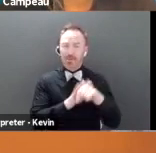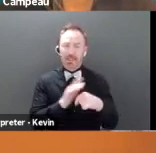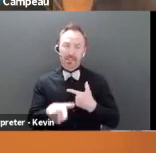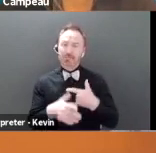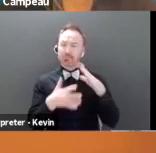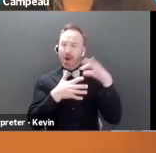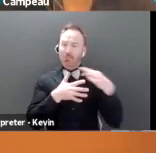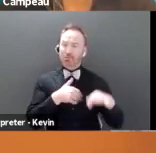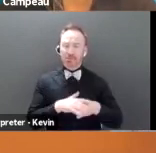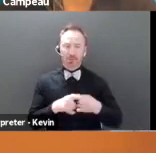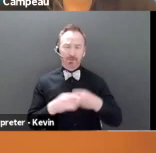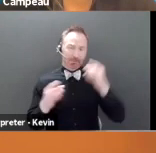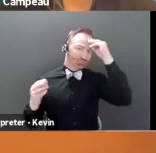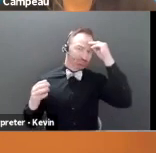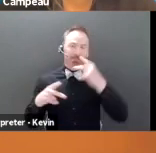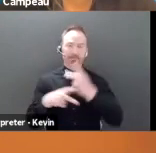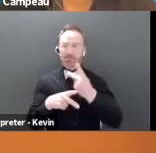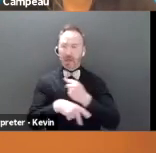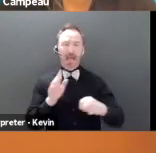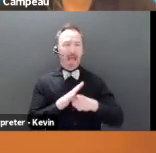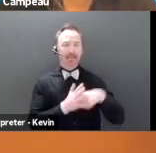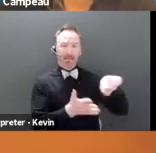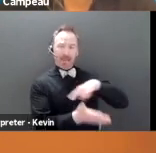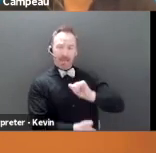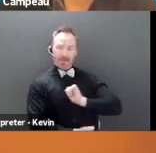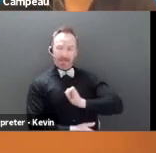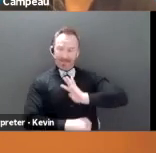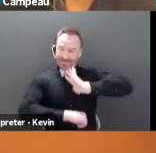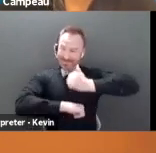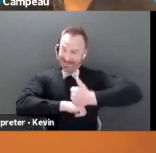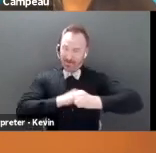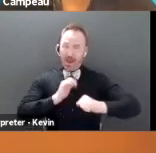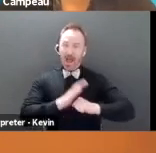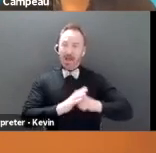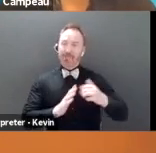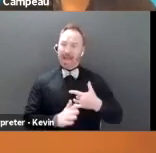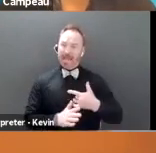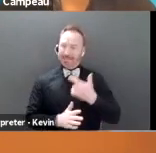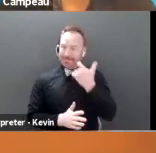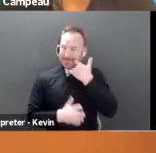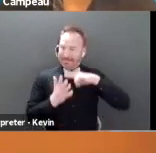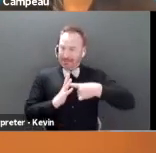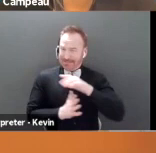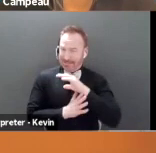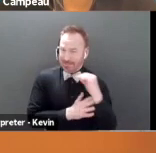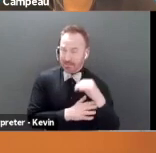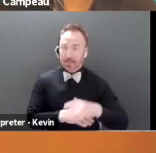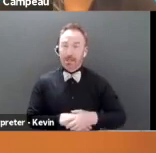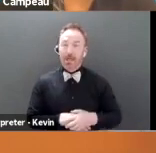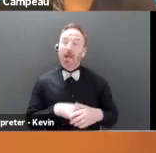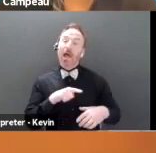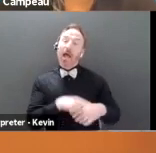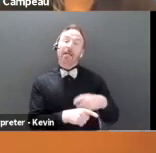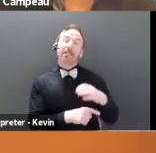to compensate yourself as a founder of an early stage company. And Amir will share his insights in response to these following questions,